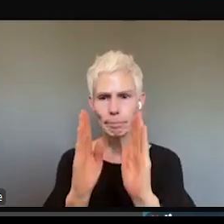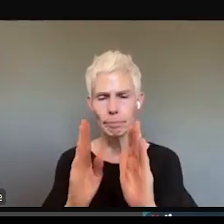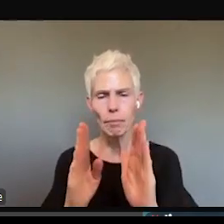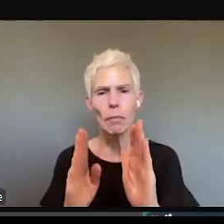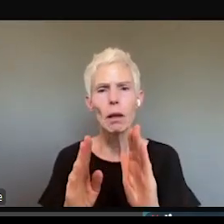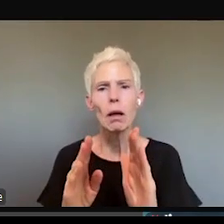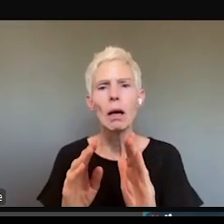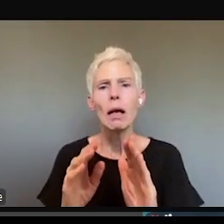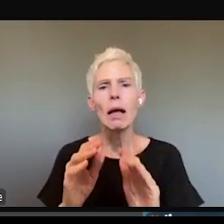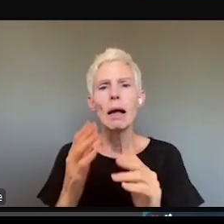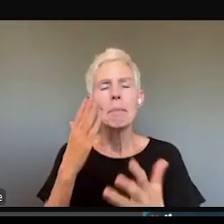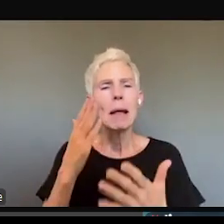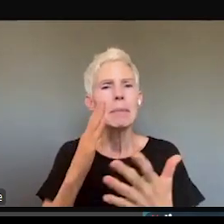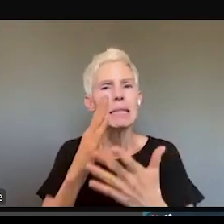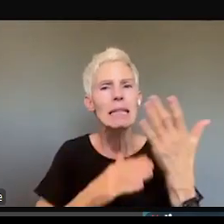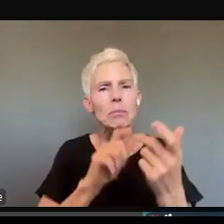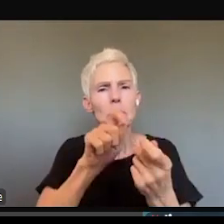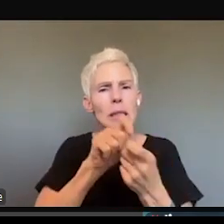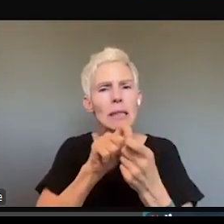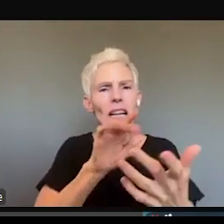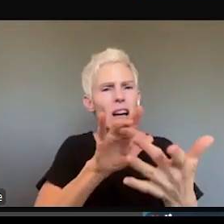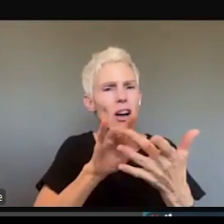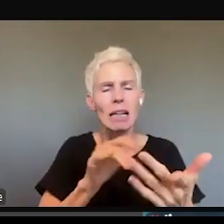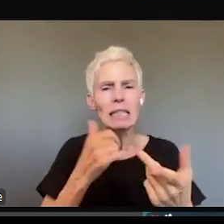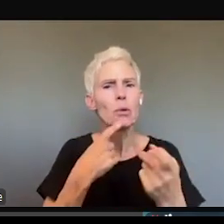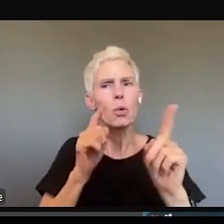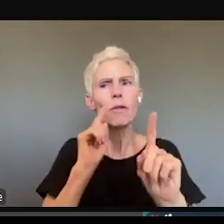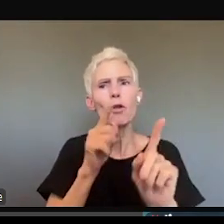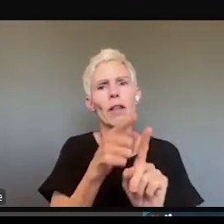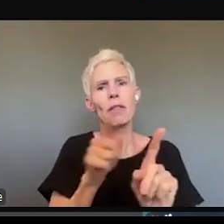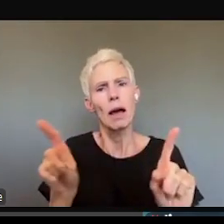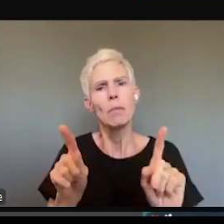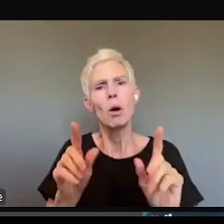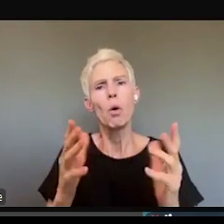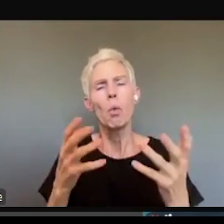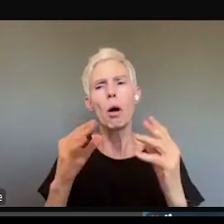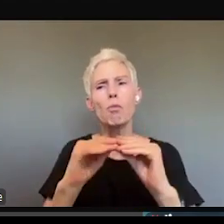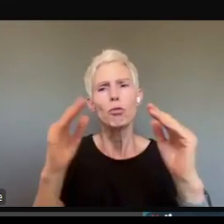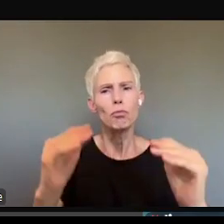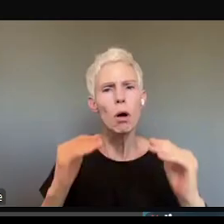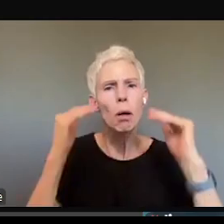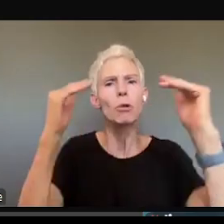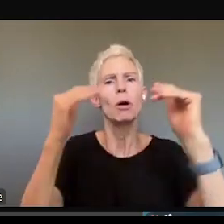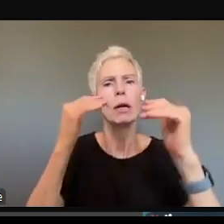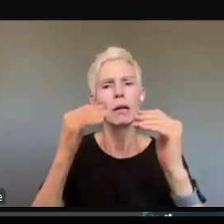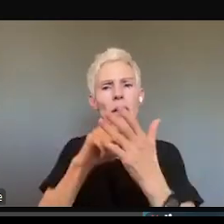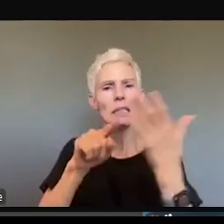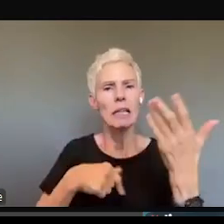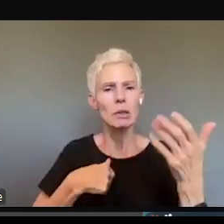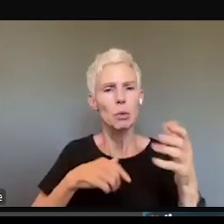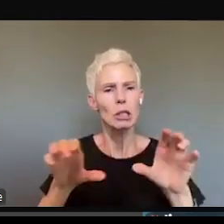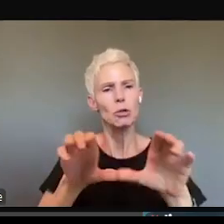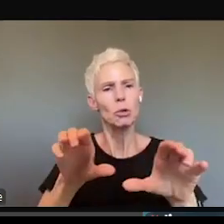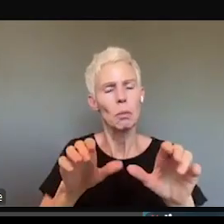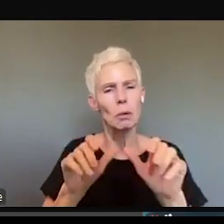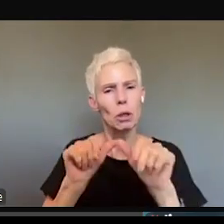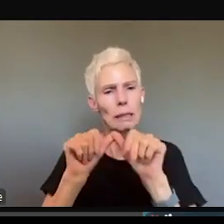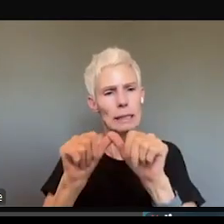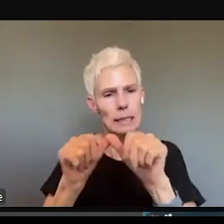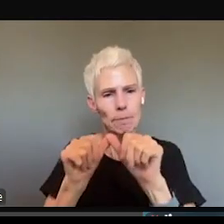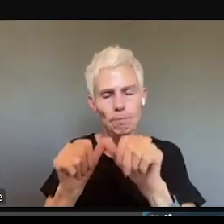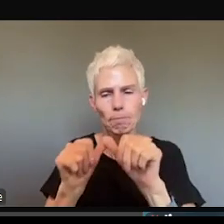isn't working for them, and kind of upgrading what we do through a consistent text message